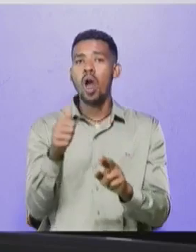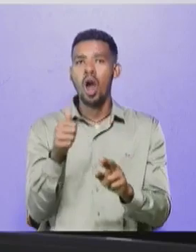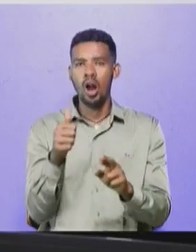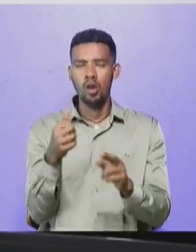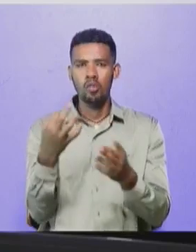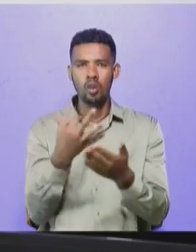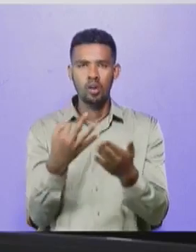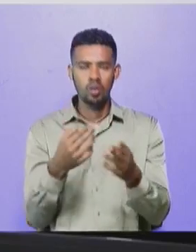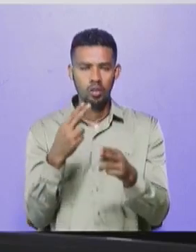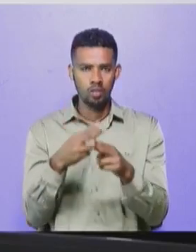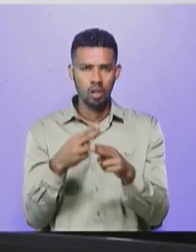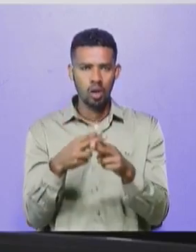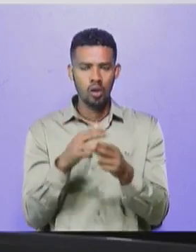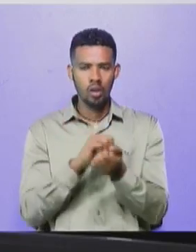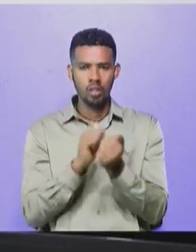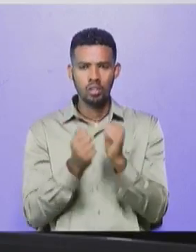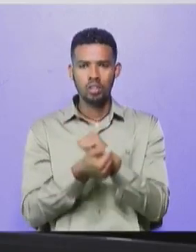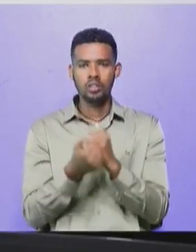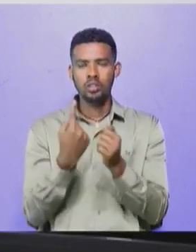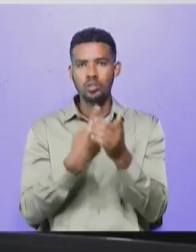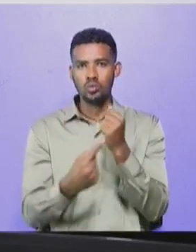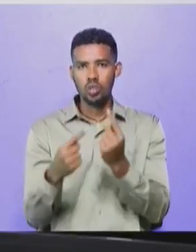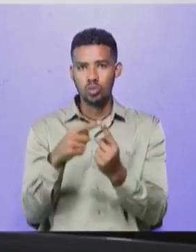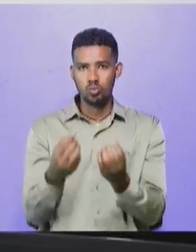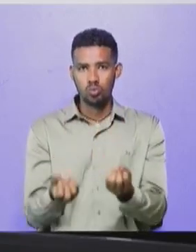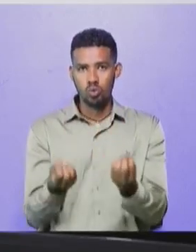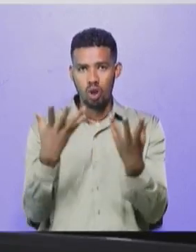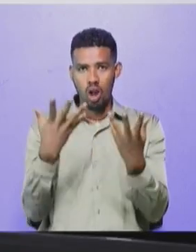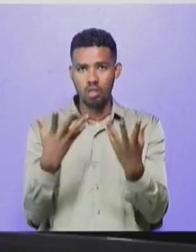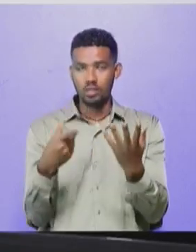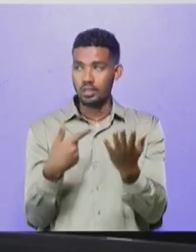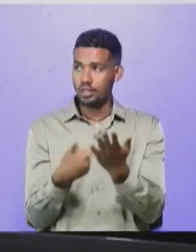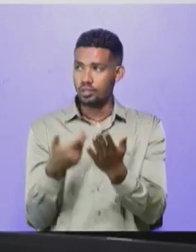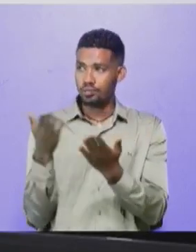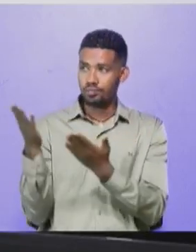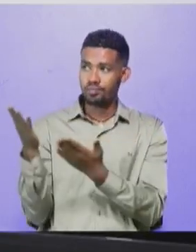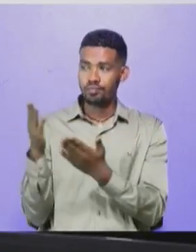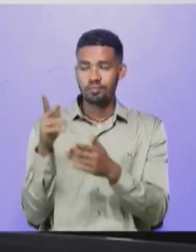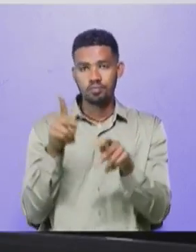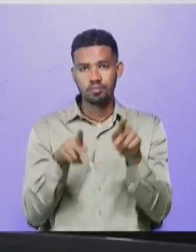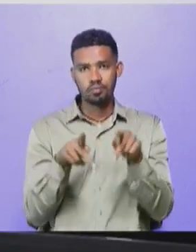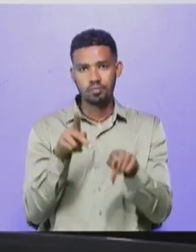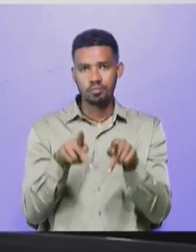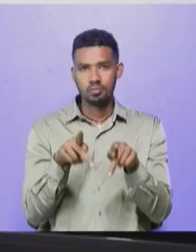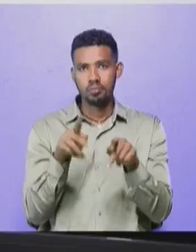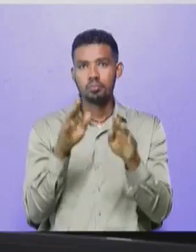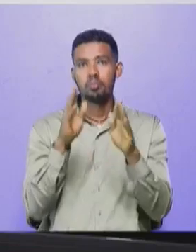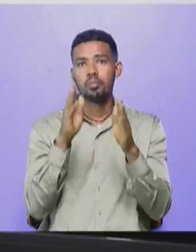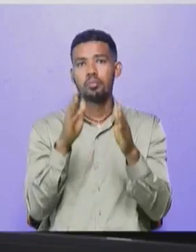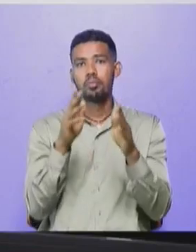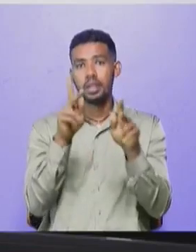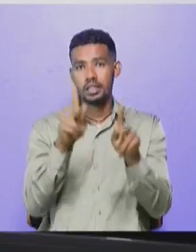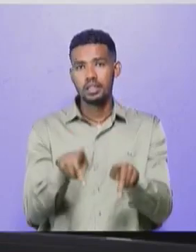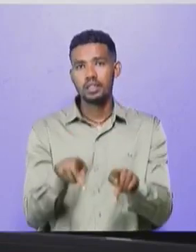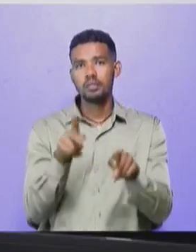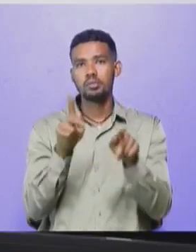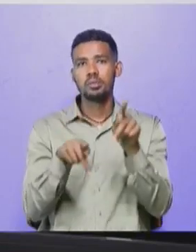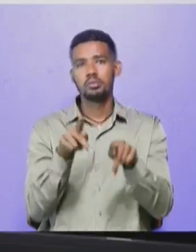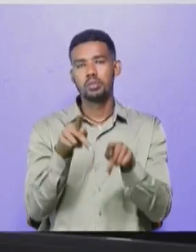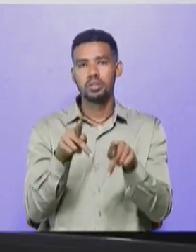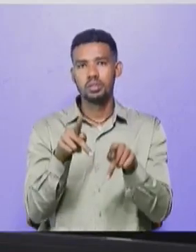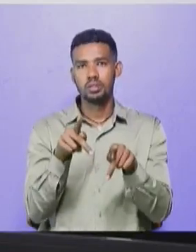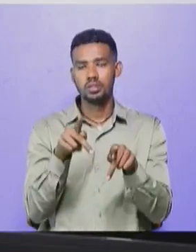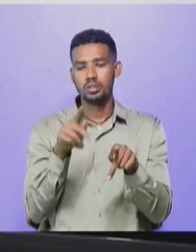nouns when we change with singular to plural. Here is person, people.